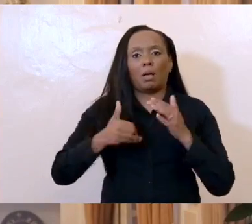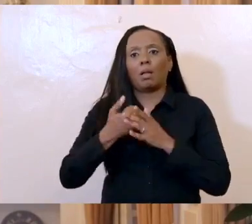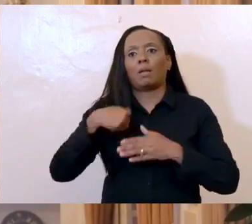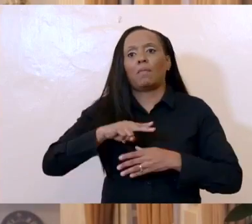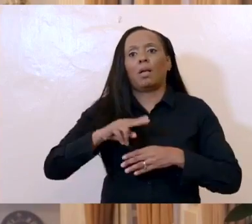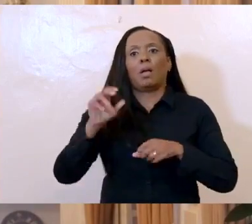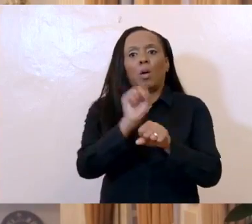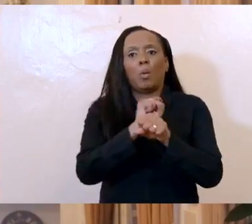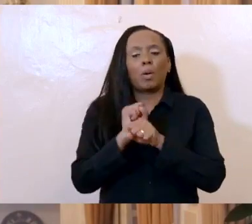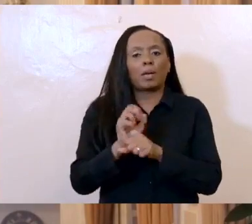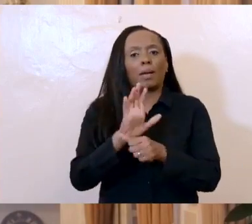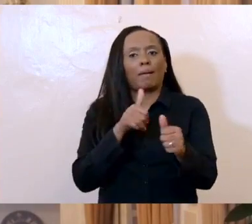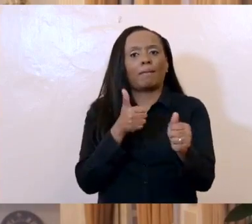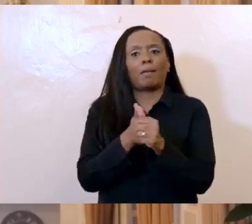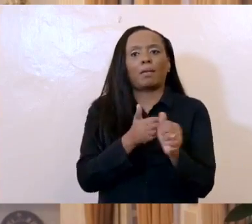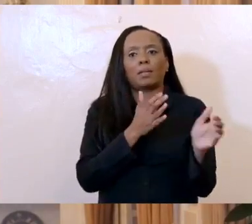plan.